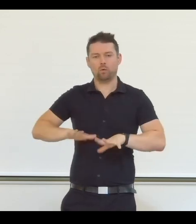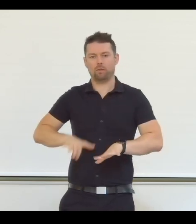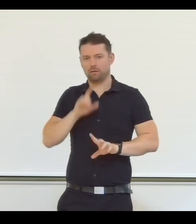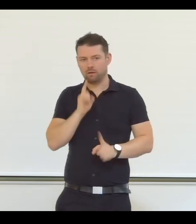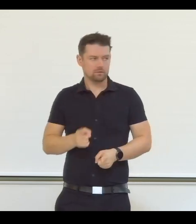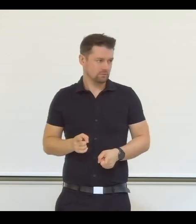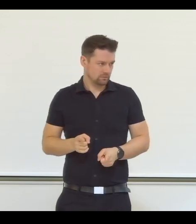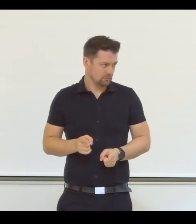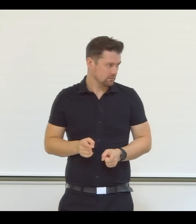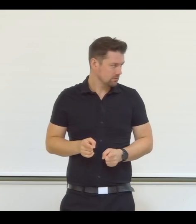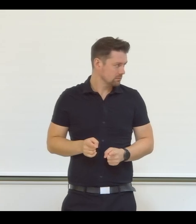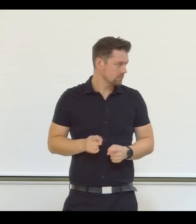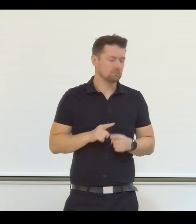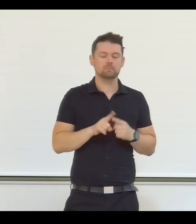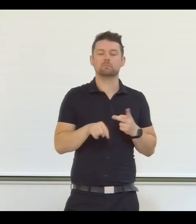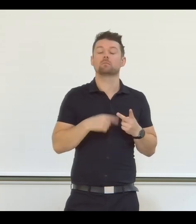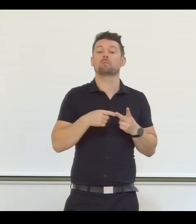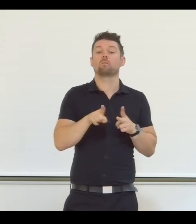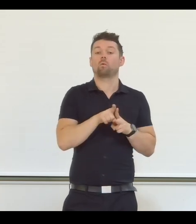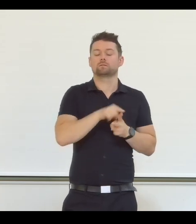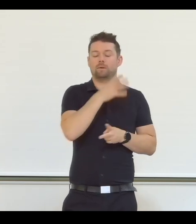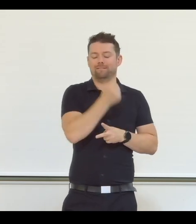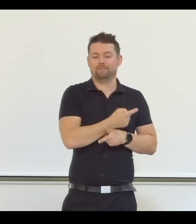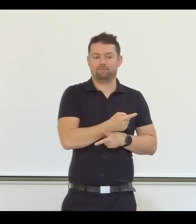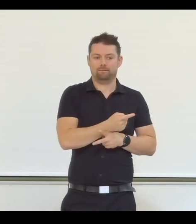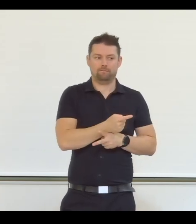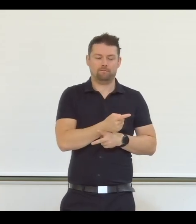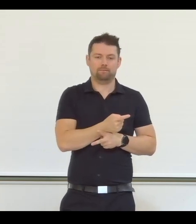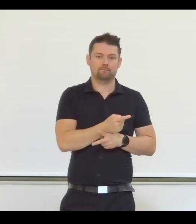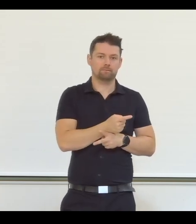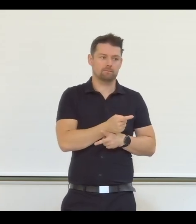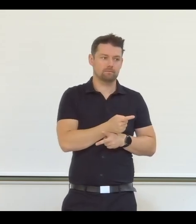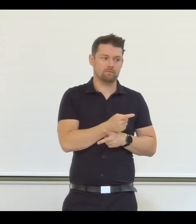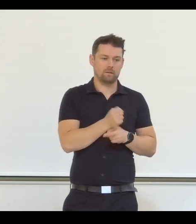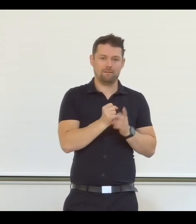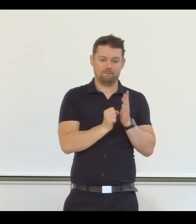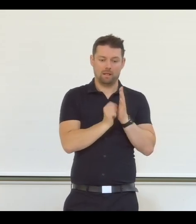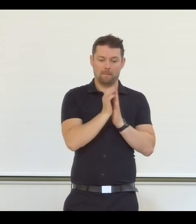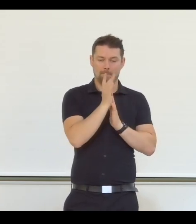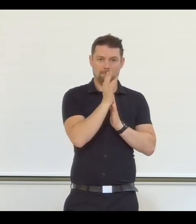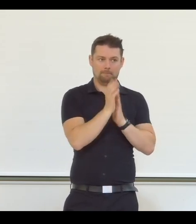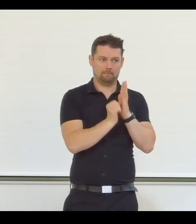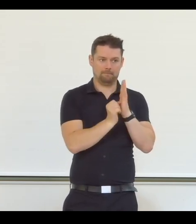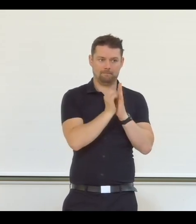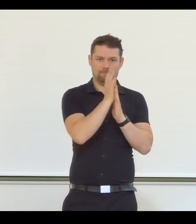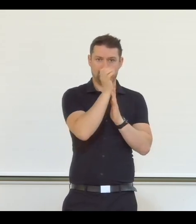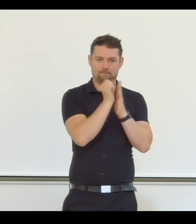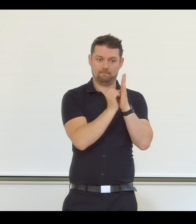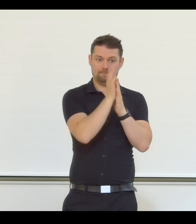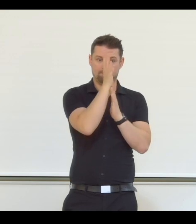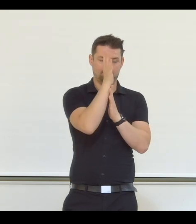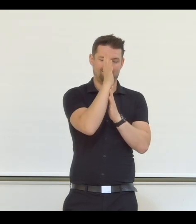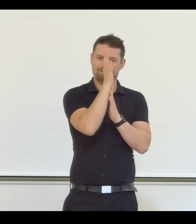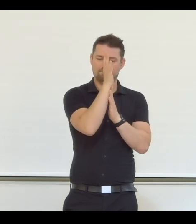which is an issue. But also the direction of flame propagation is opposite to what you would expect on